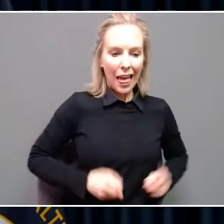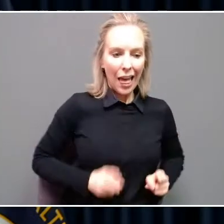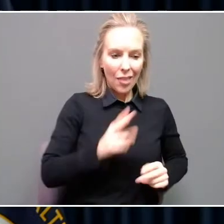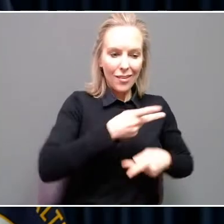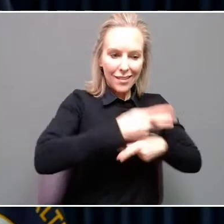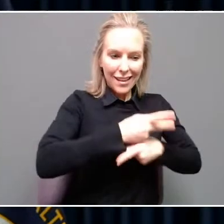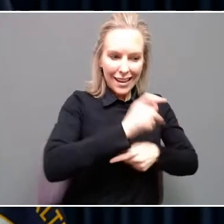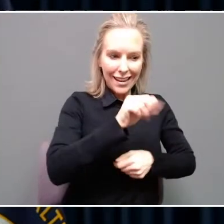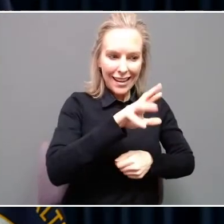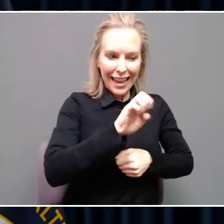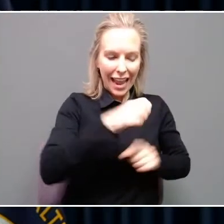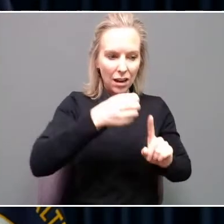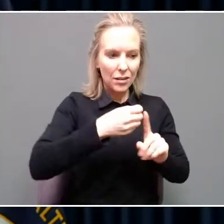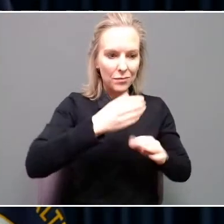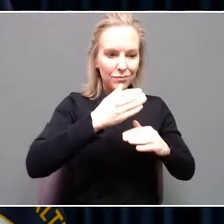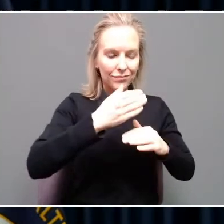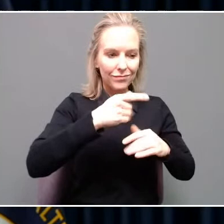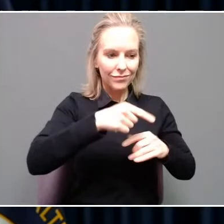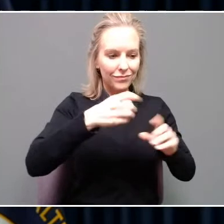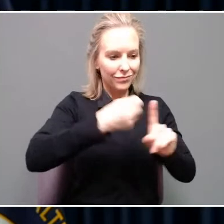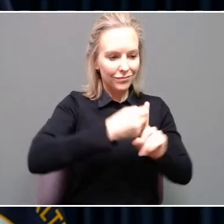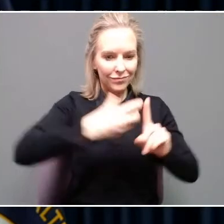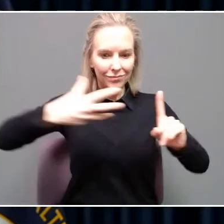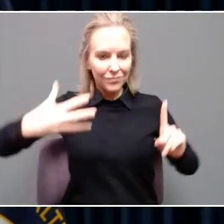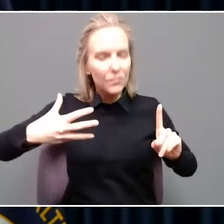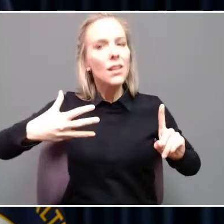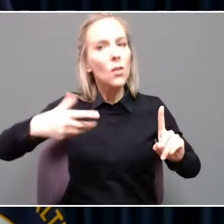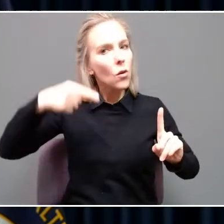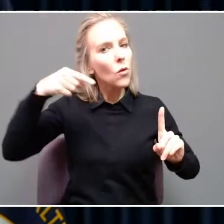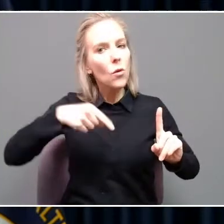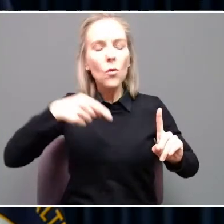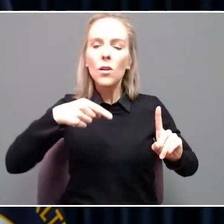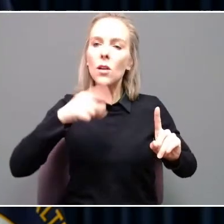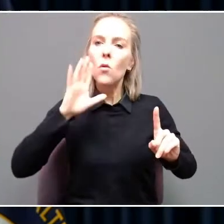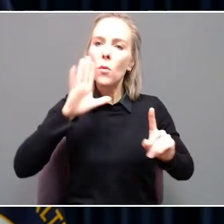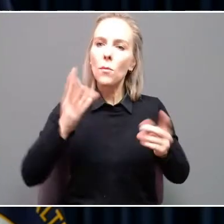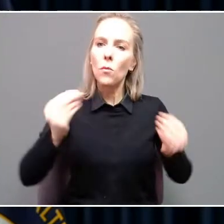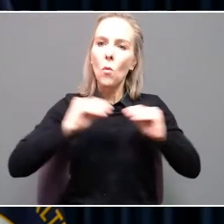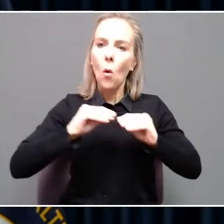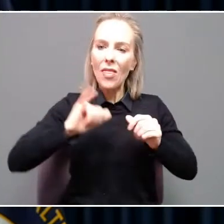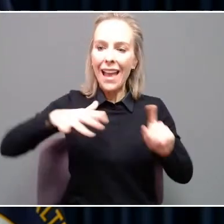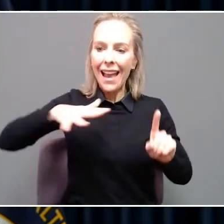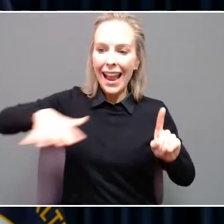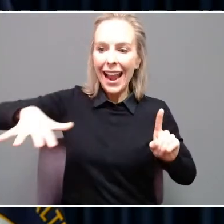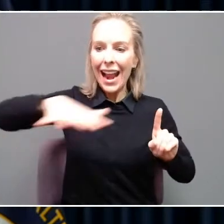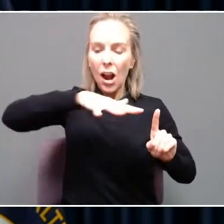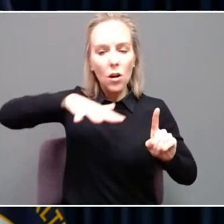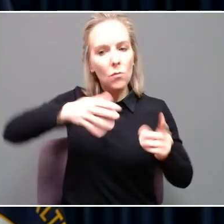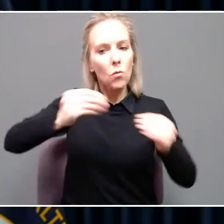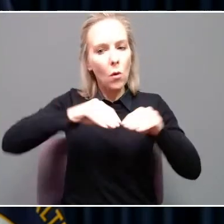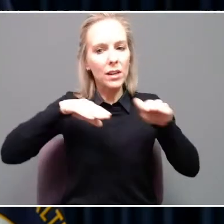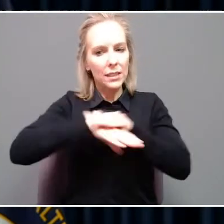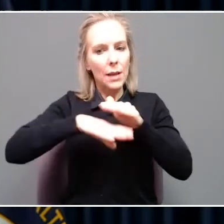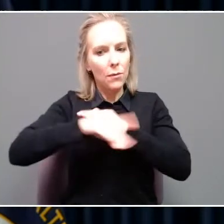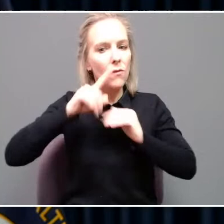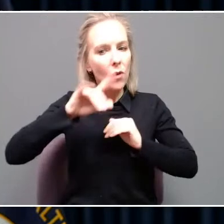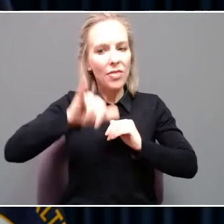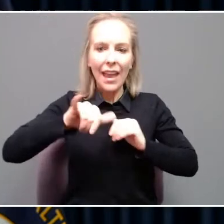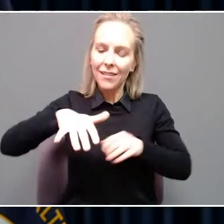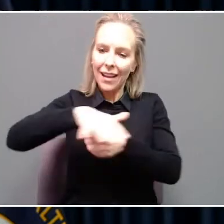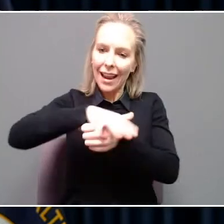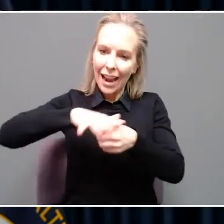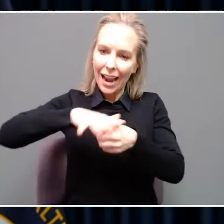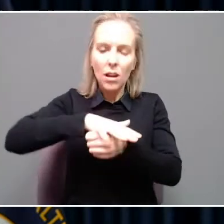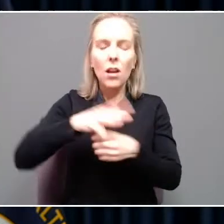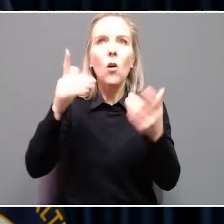these services more accessible to people in this region. It is great news for families across the Commonwealth, and